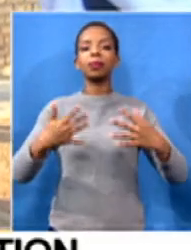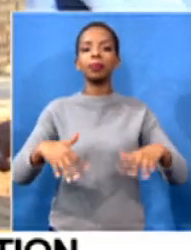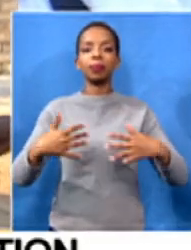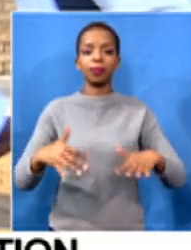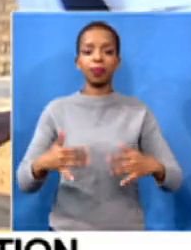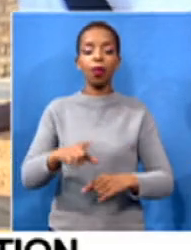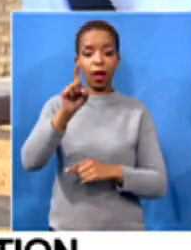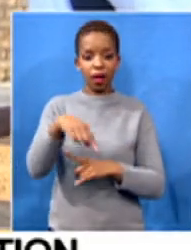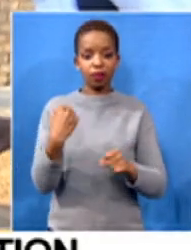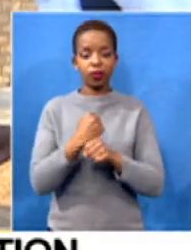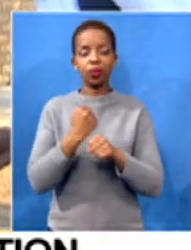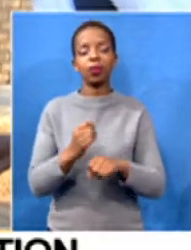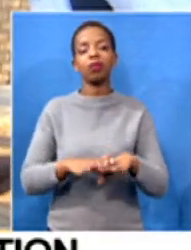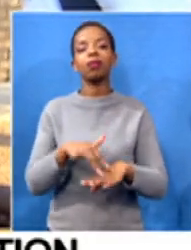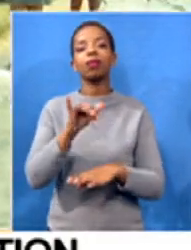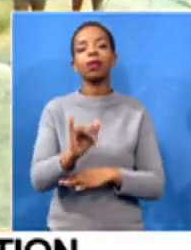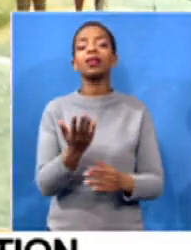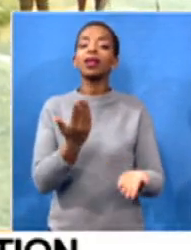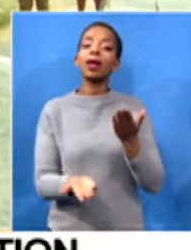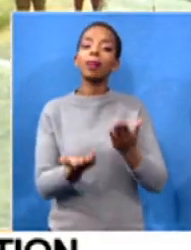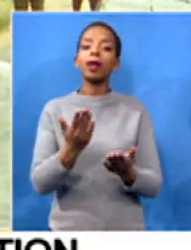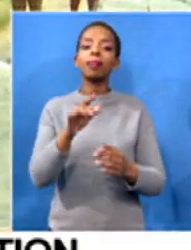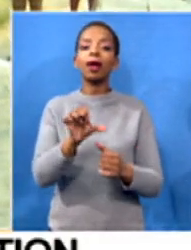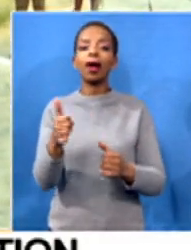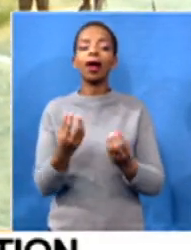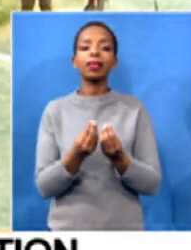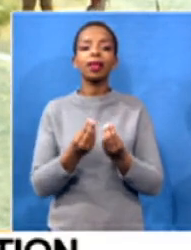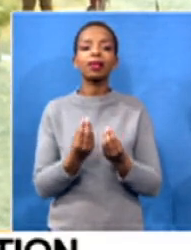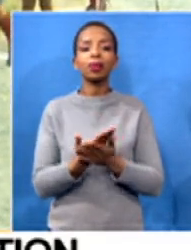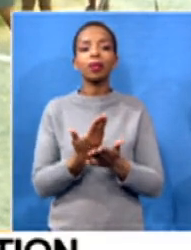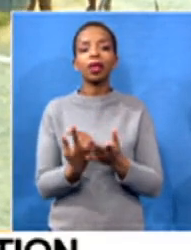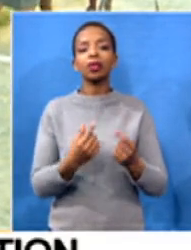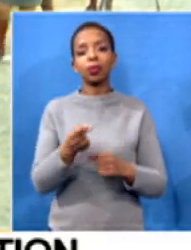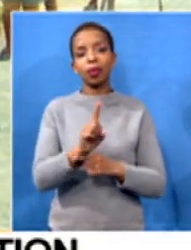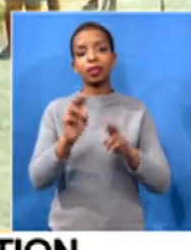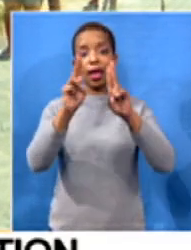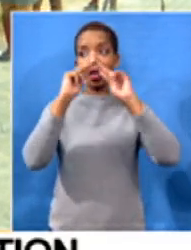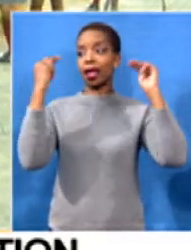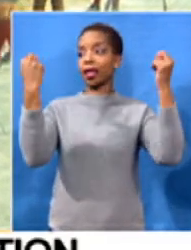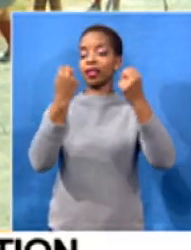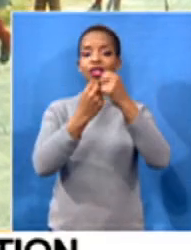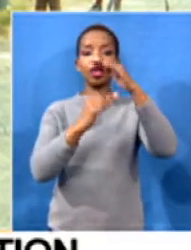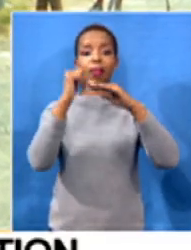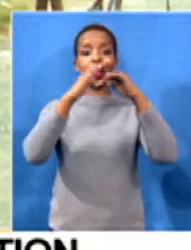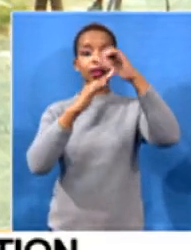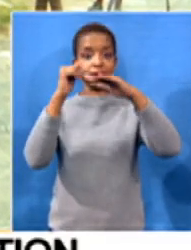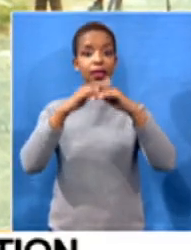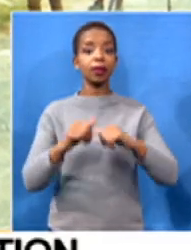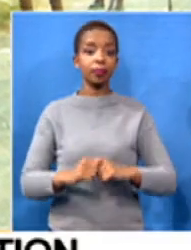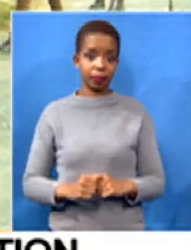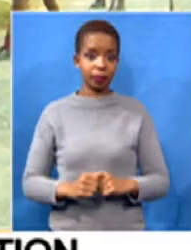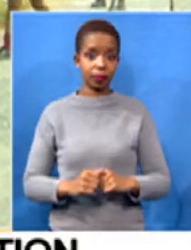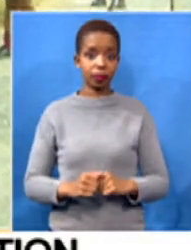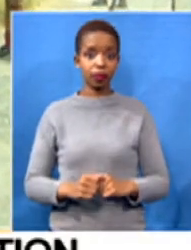just like one final thing that, in fact, those papers don't raise is the whole area of nation building is something that usually happens in school.